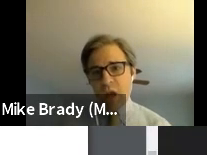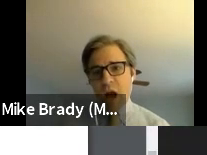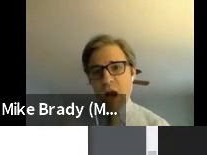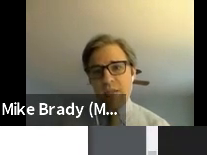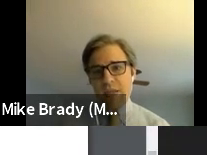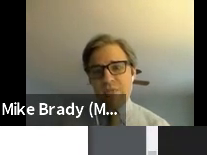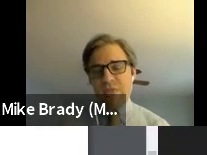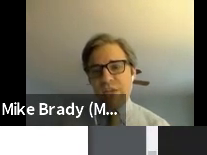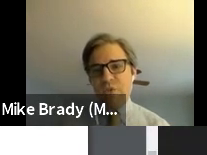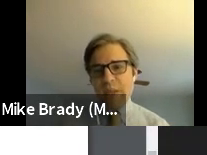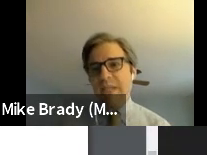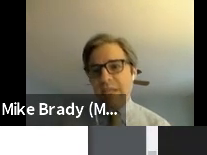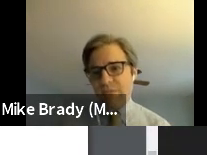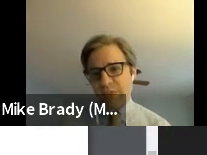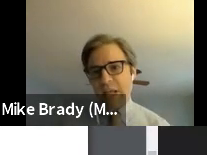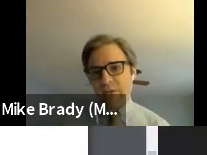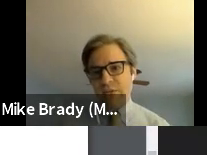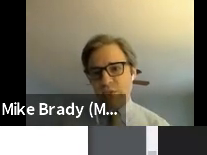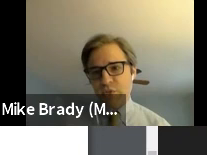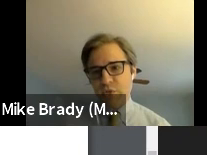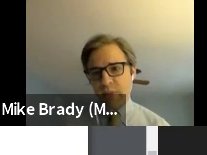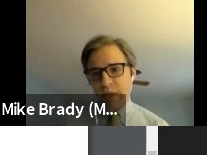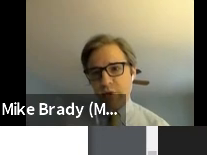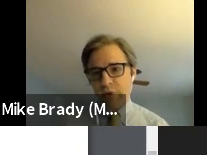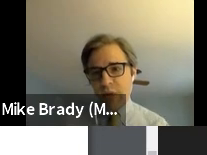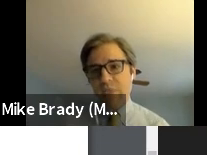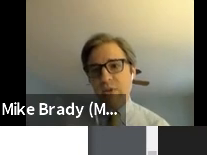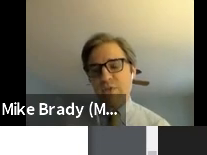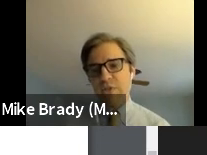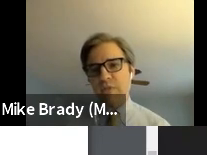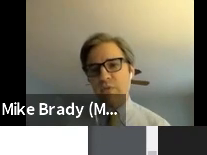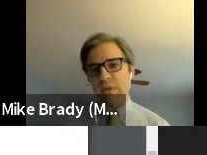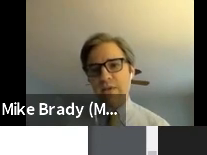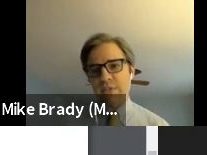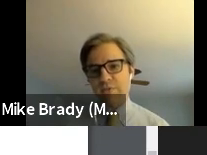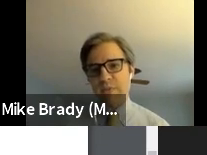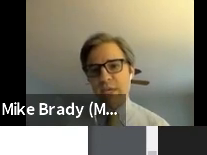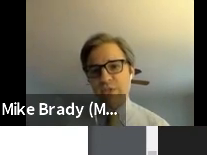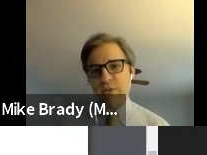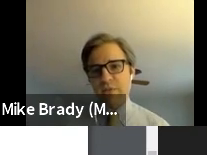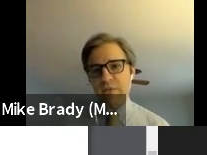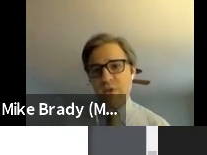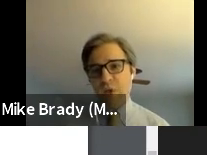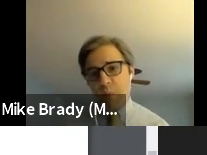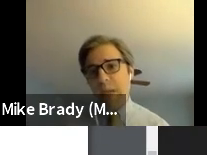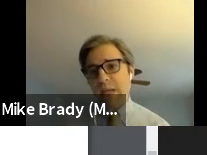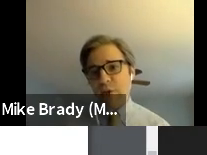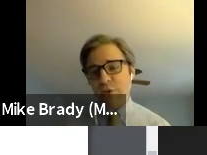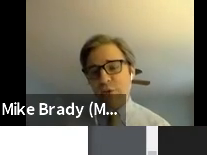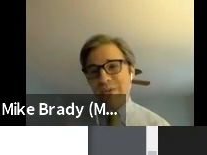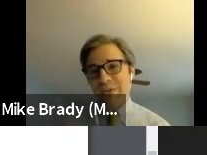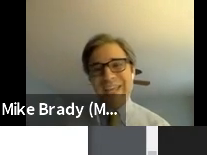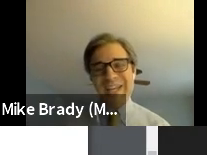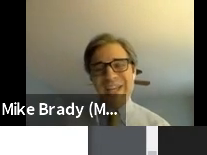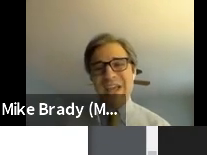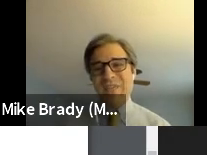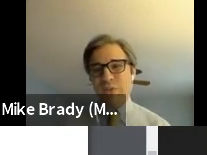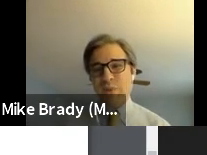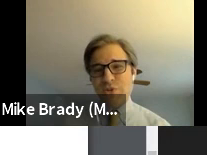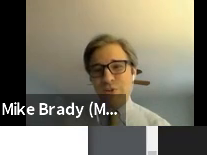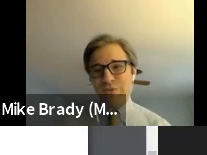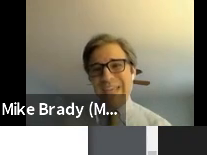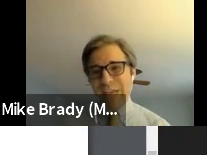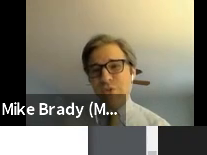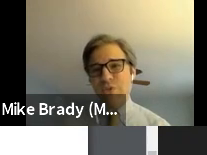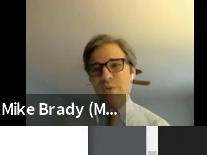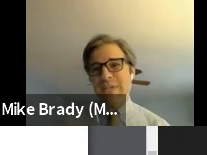perception, then you might need to get this analysis sooner than later. And the division level analysis from the AG's office may allow you to do that. Again,